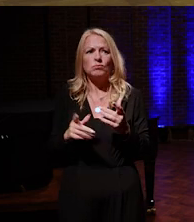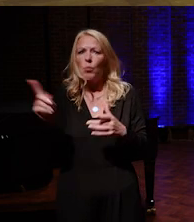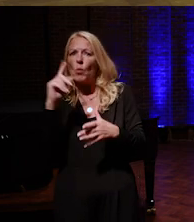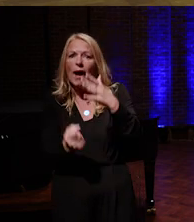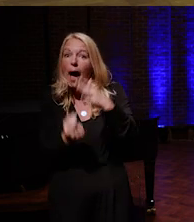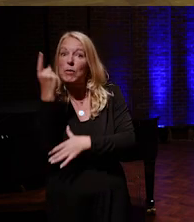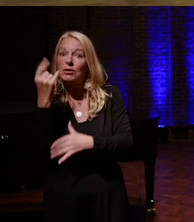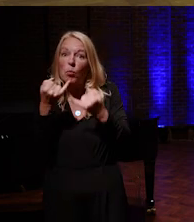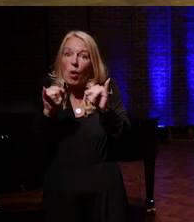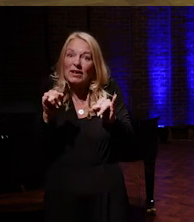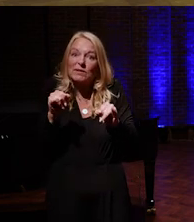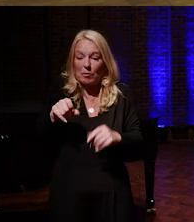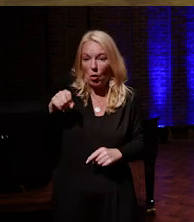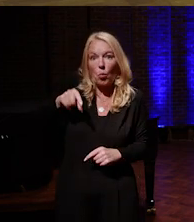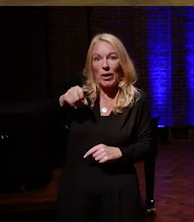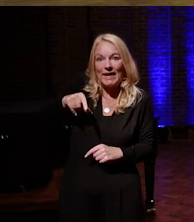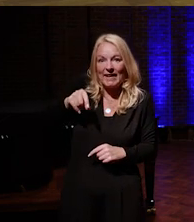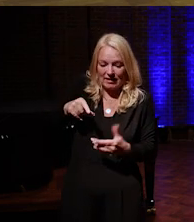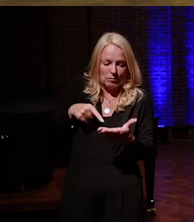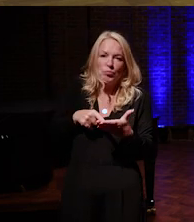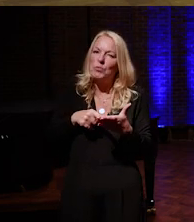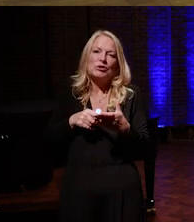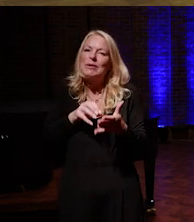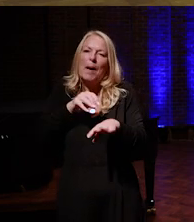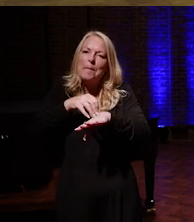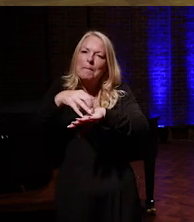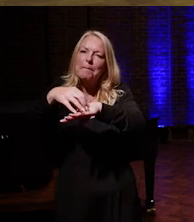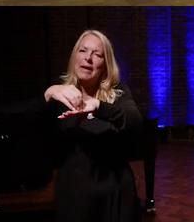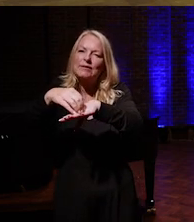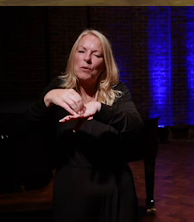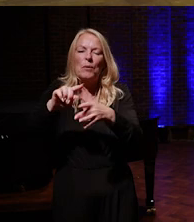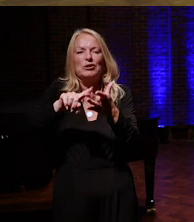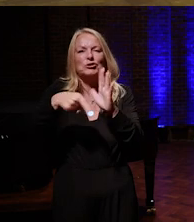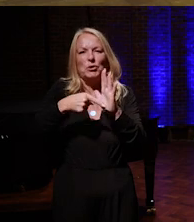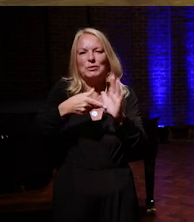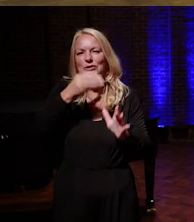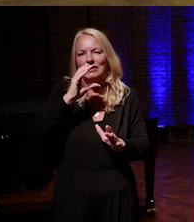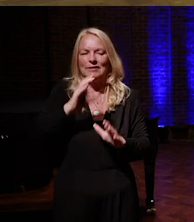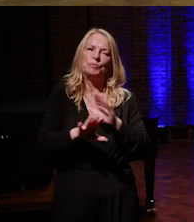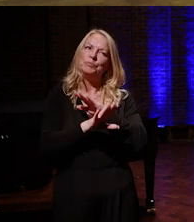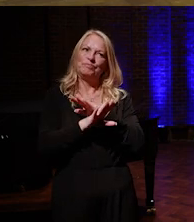Maybe they pee on you, but it's just a bit of beetle juice. Don't say that three times.